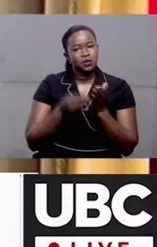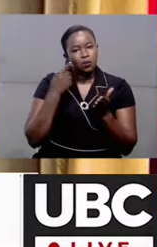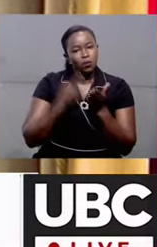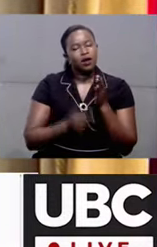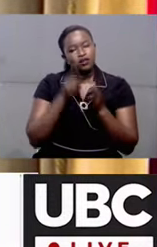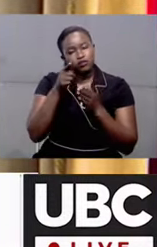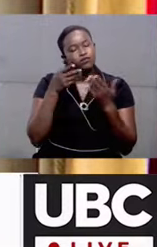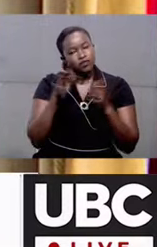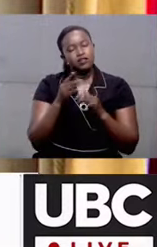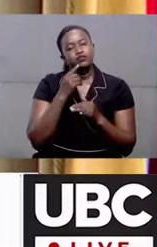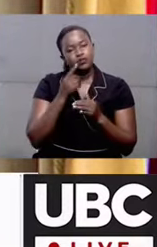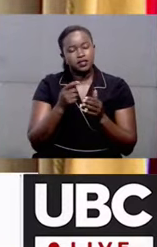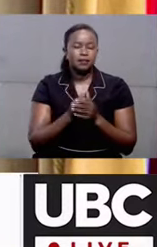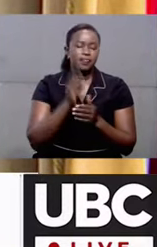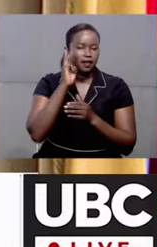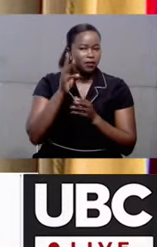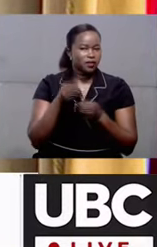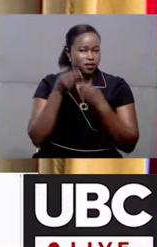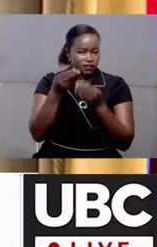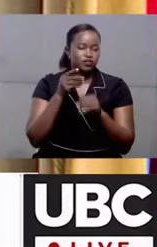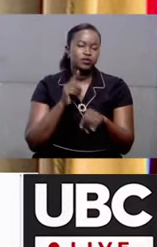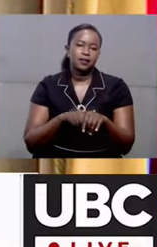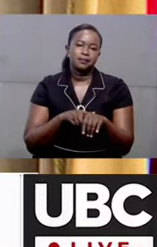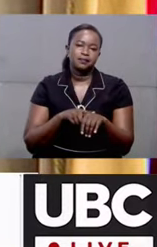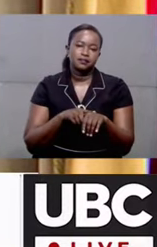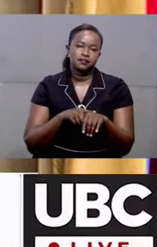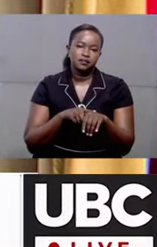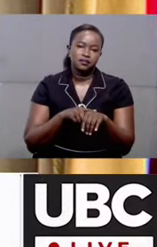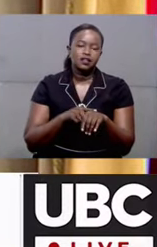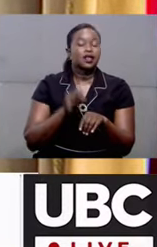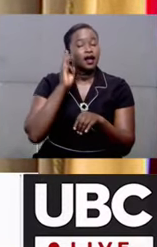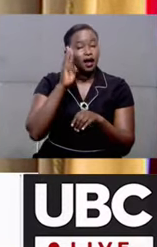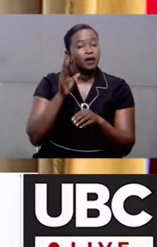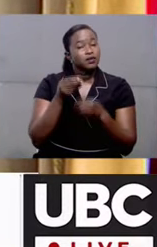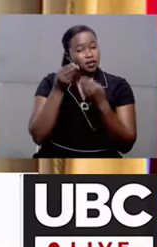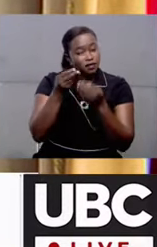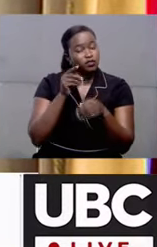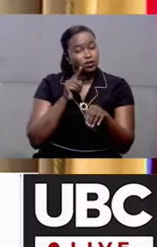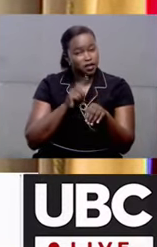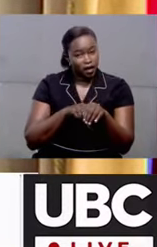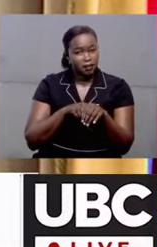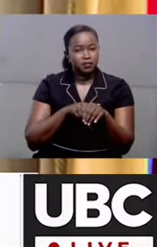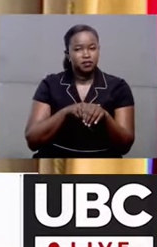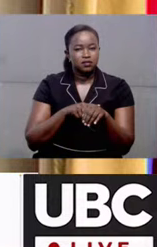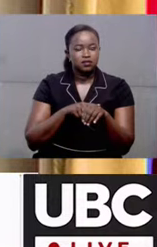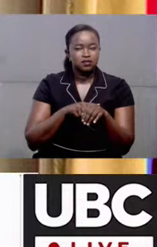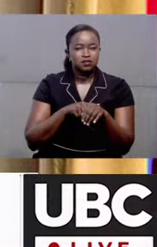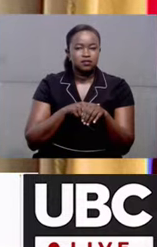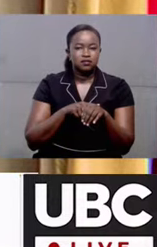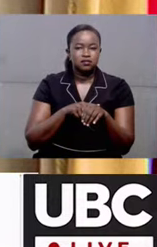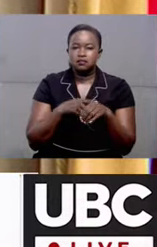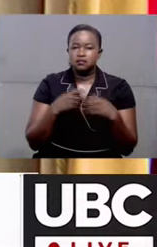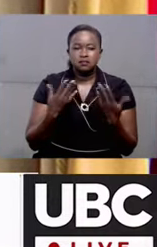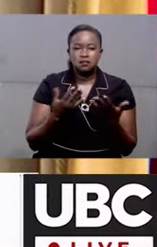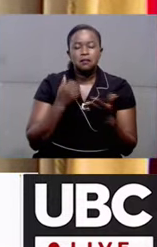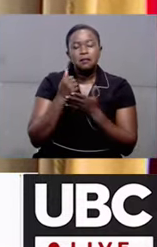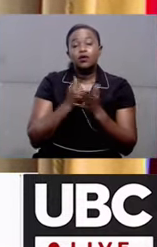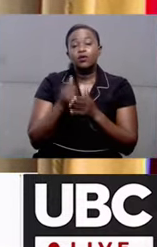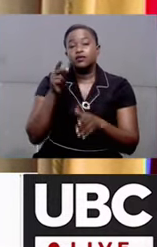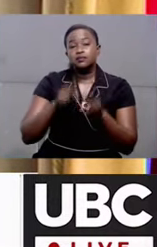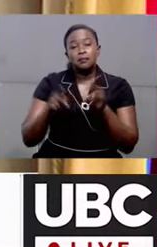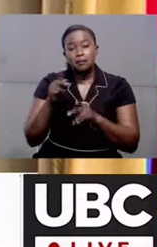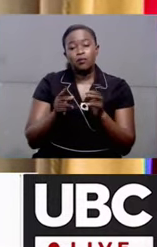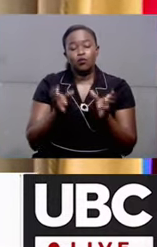said, I will give you time. I will give you time immediately I get, because these people are supposed